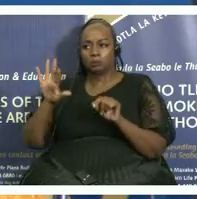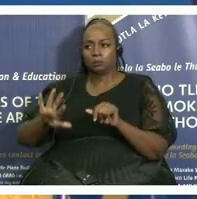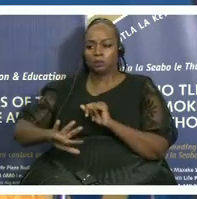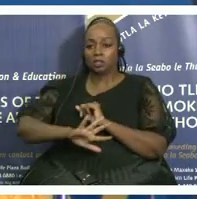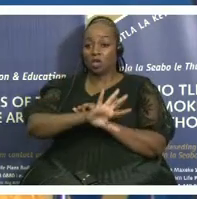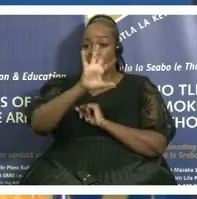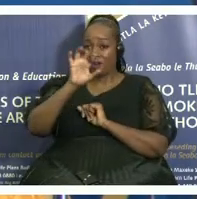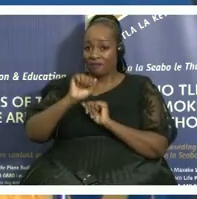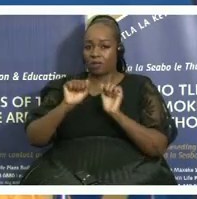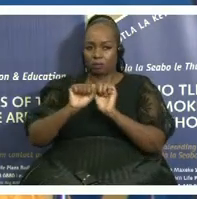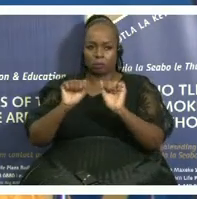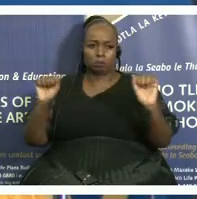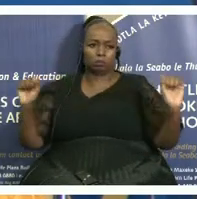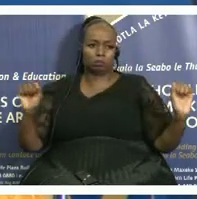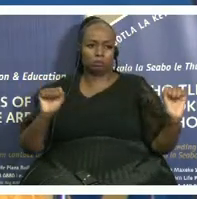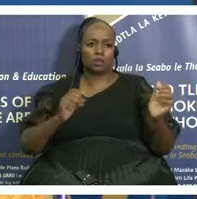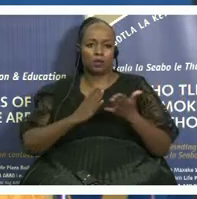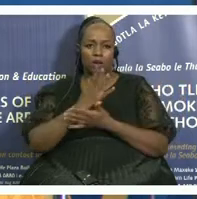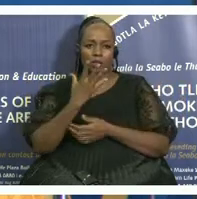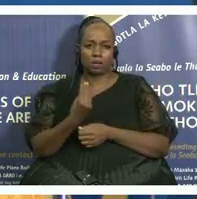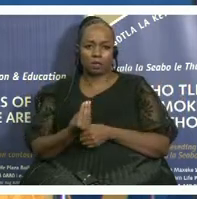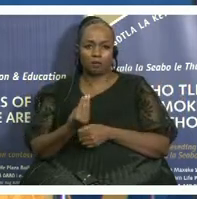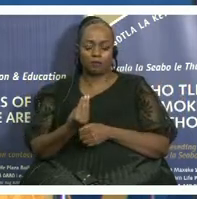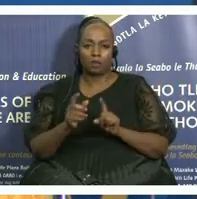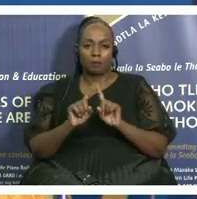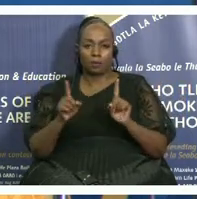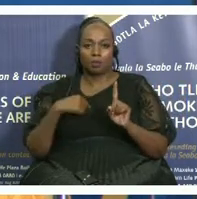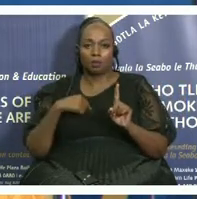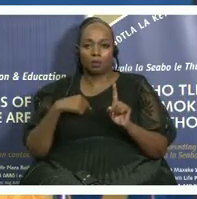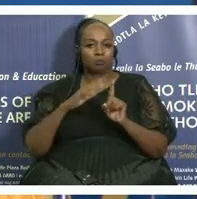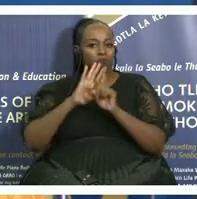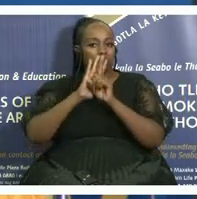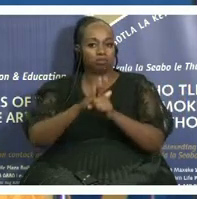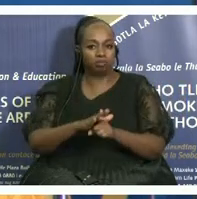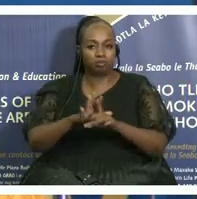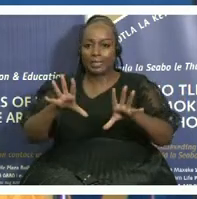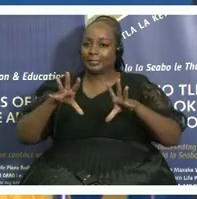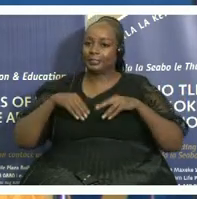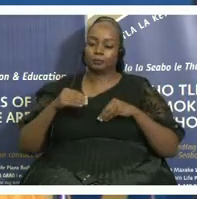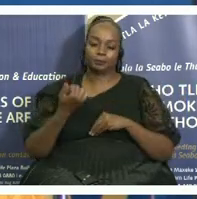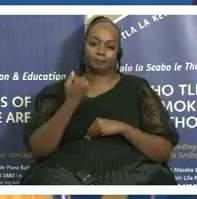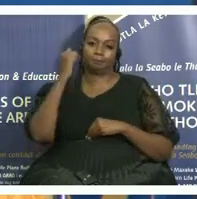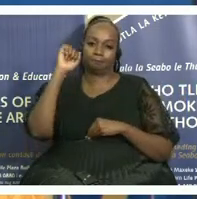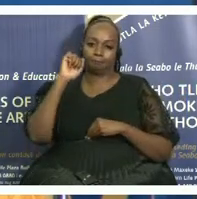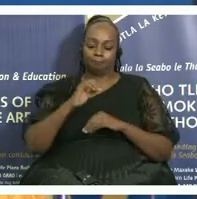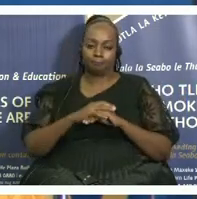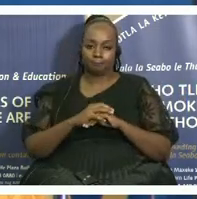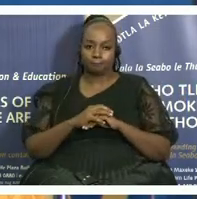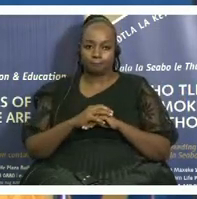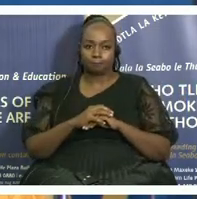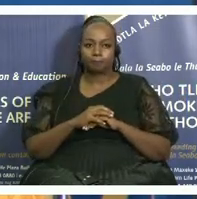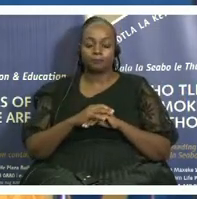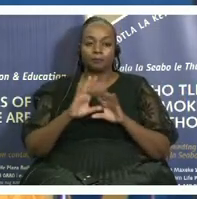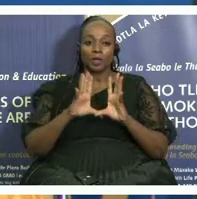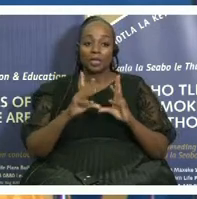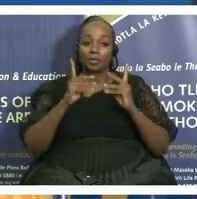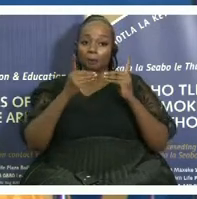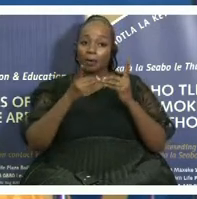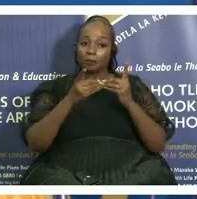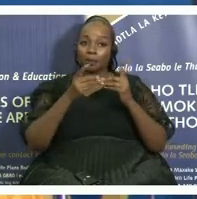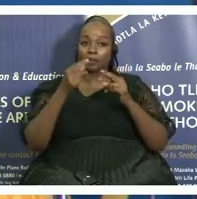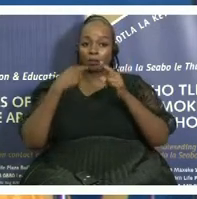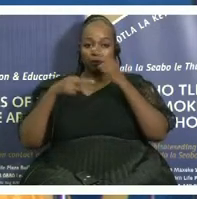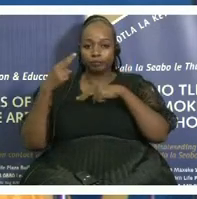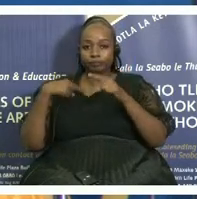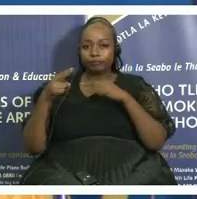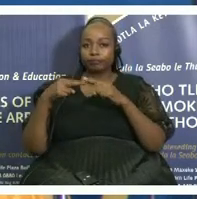it, and racism will not be tolerated. The arts, culture, heritage, sports, and recreation landscape of the